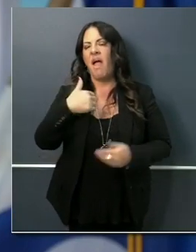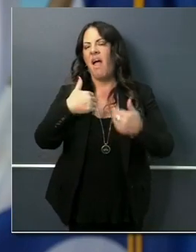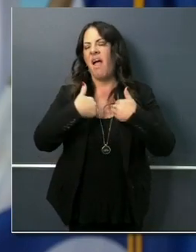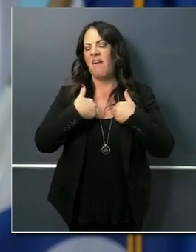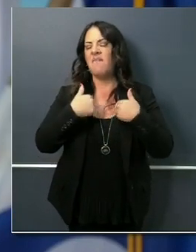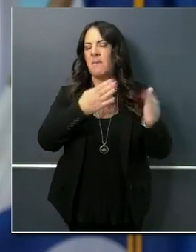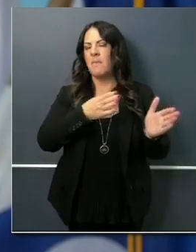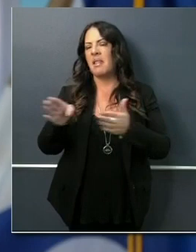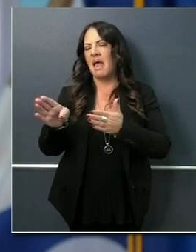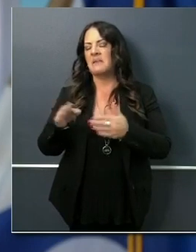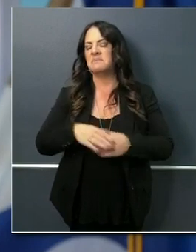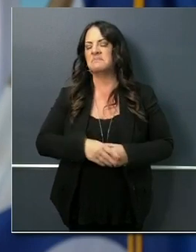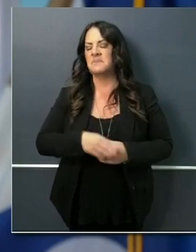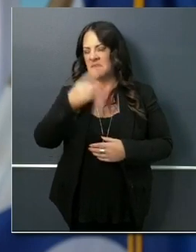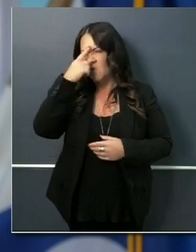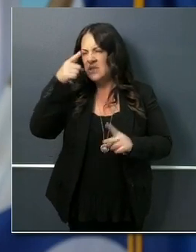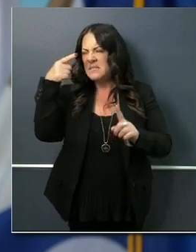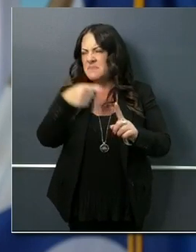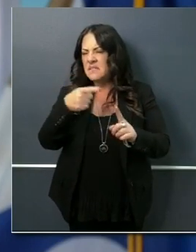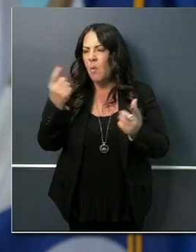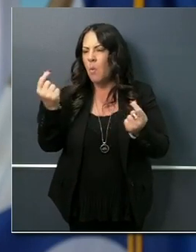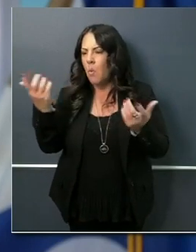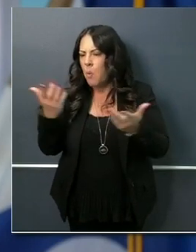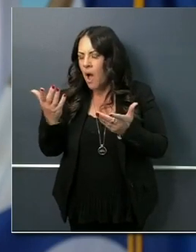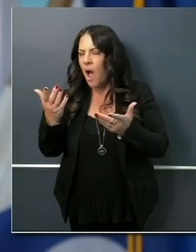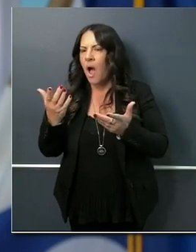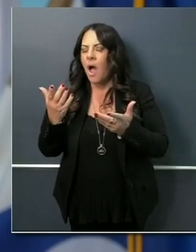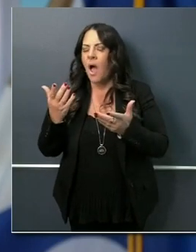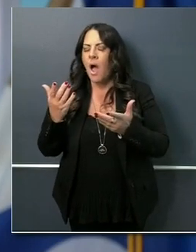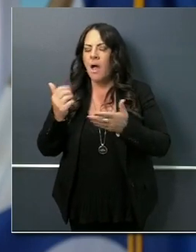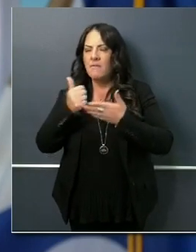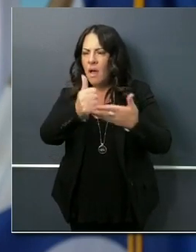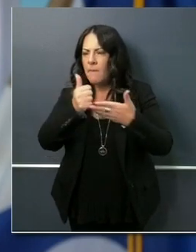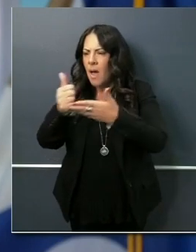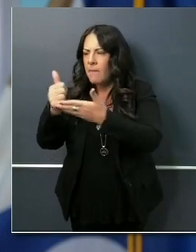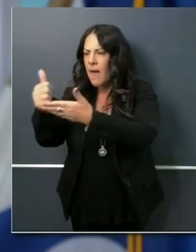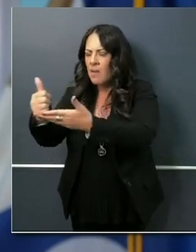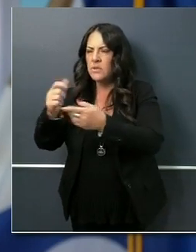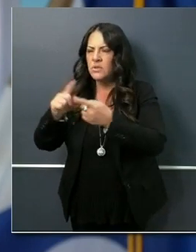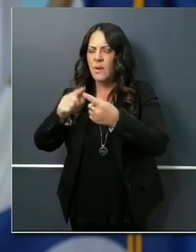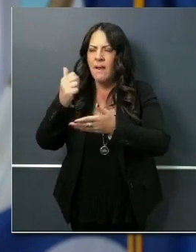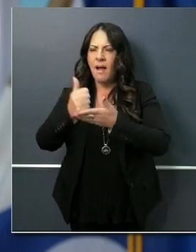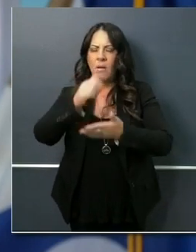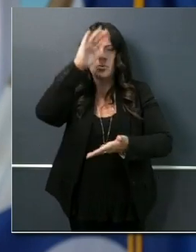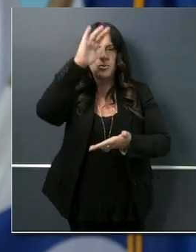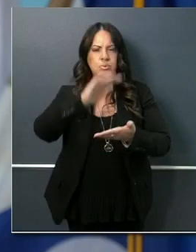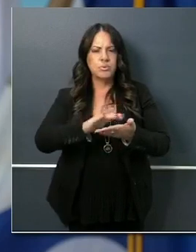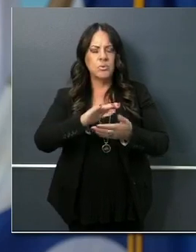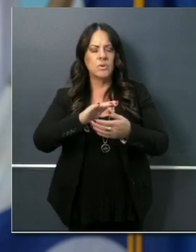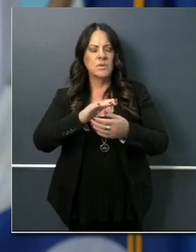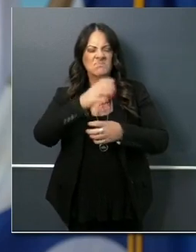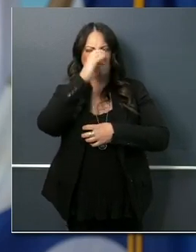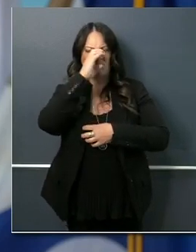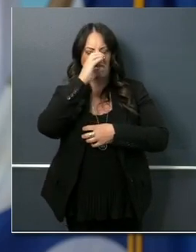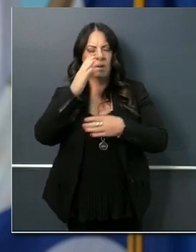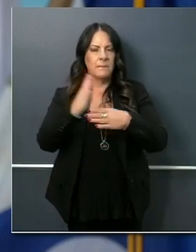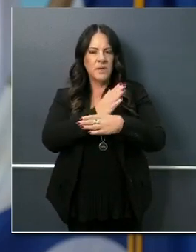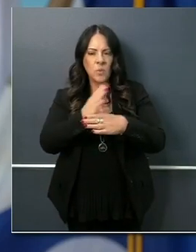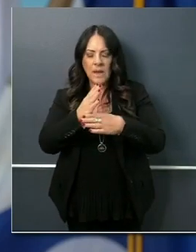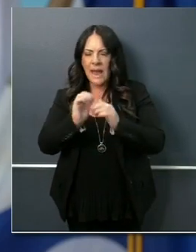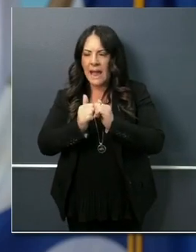framework for targeted interventions and easing of restrictions in the state to allow us to toggle